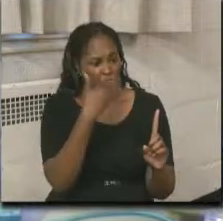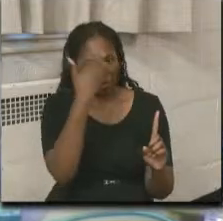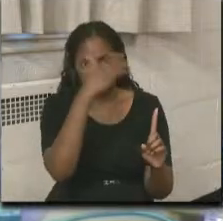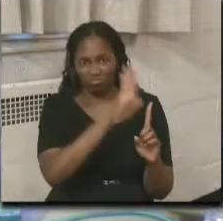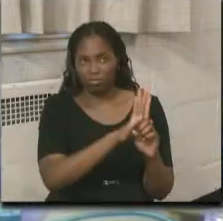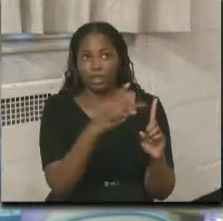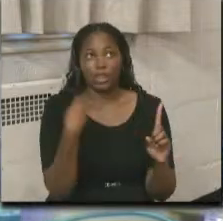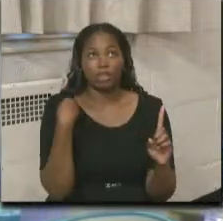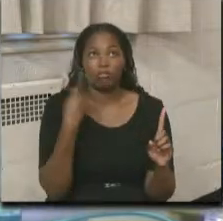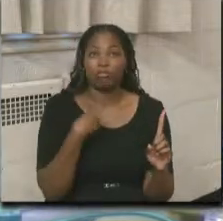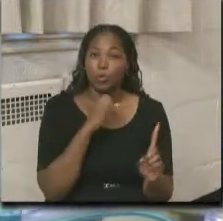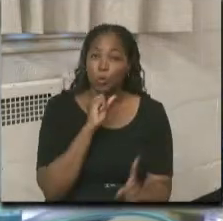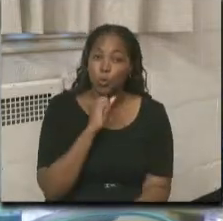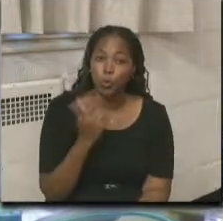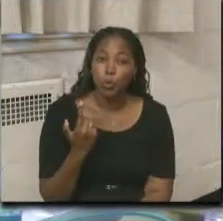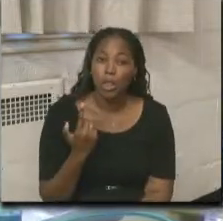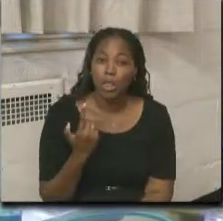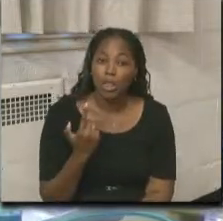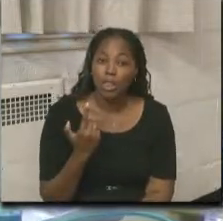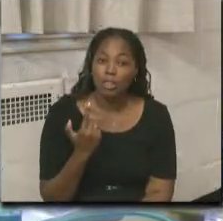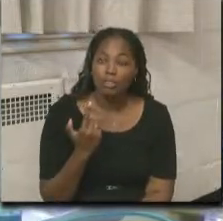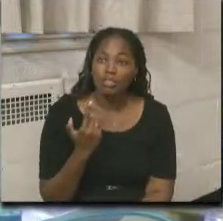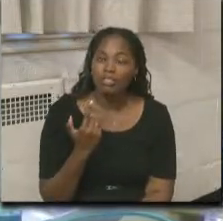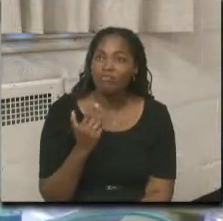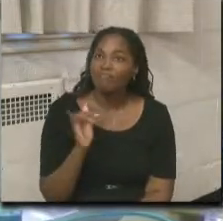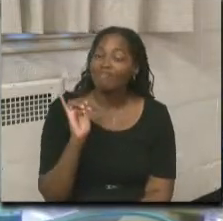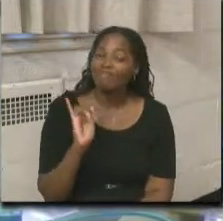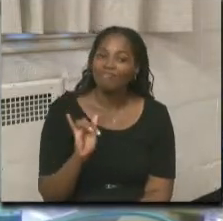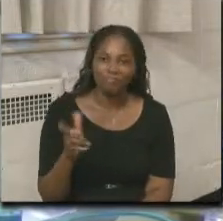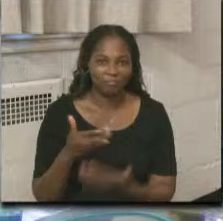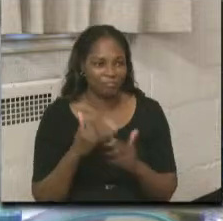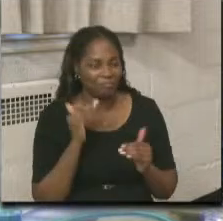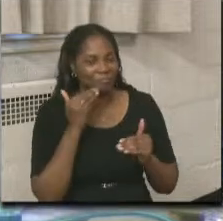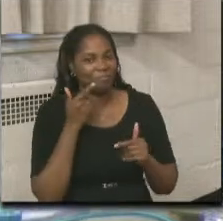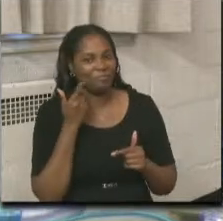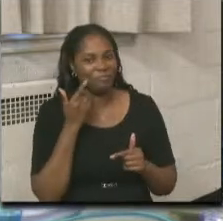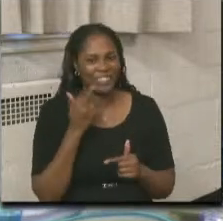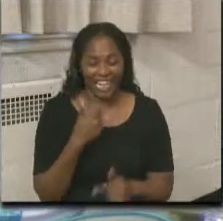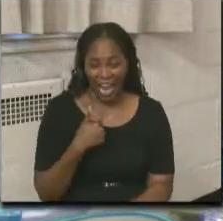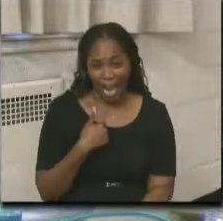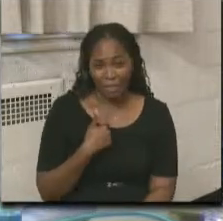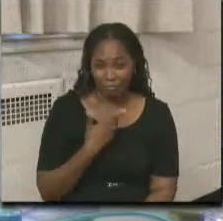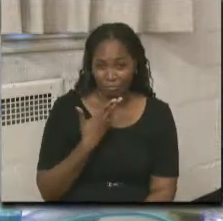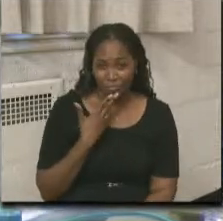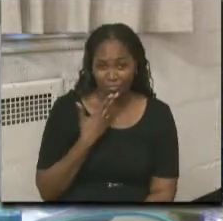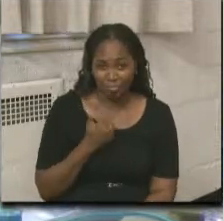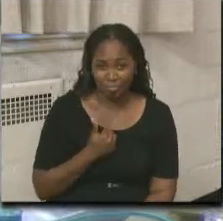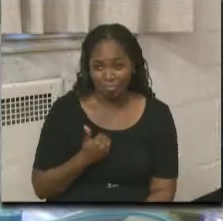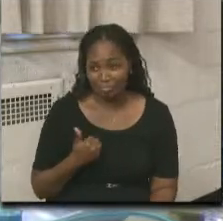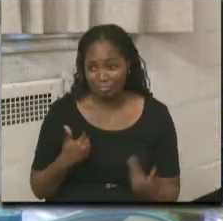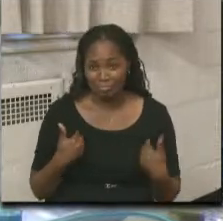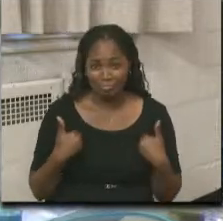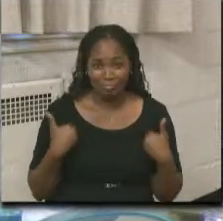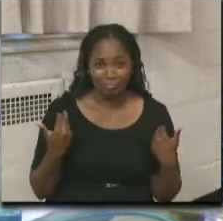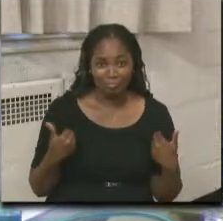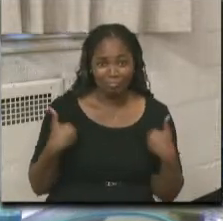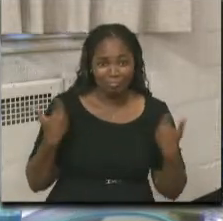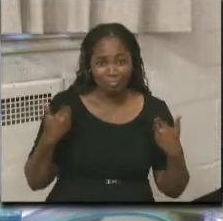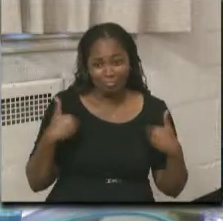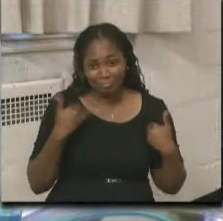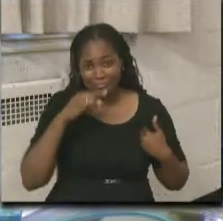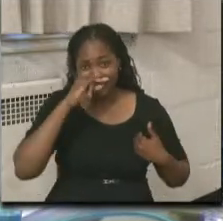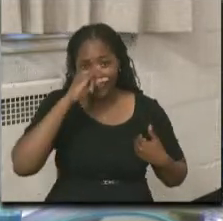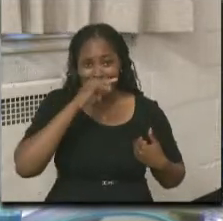since I was 21 years old, when I was a little pup at the county